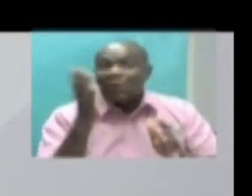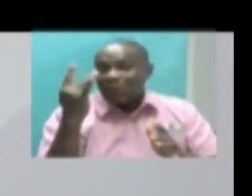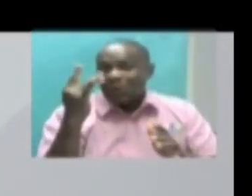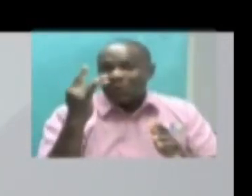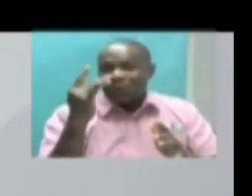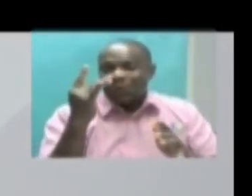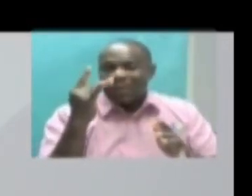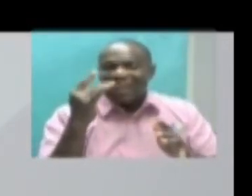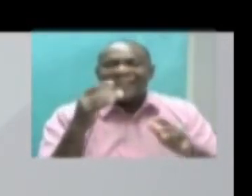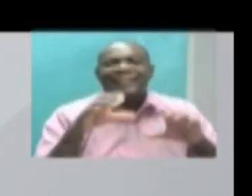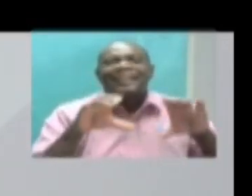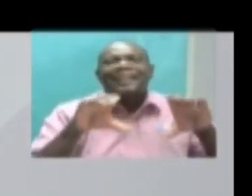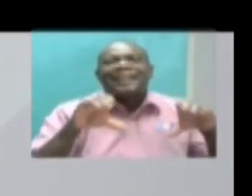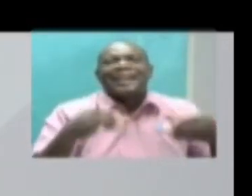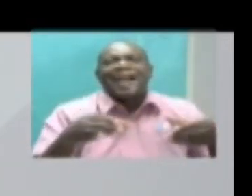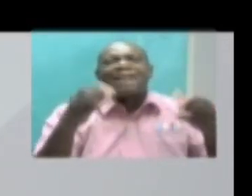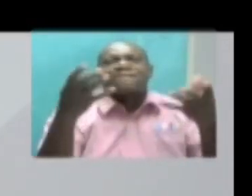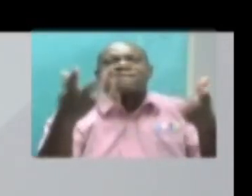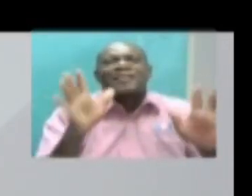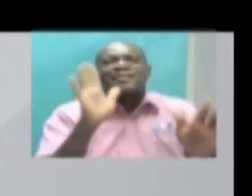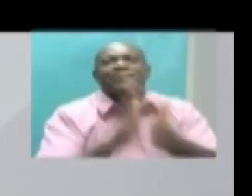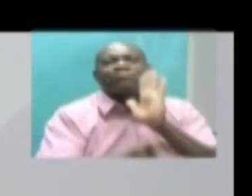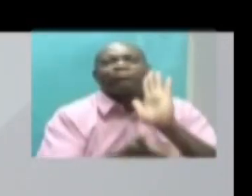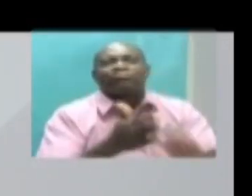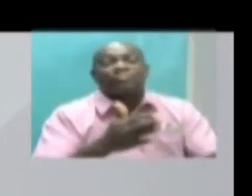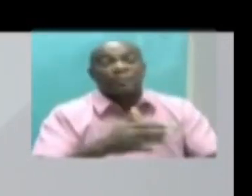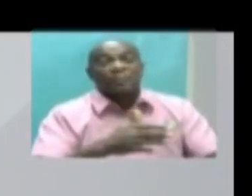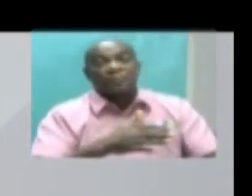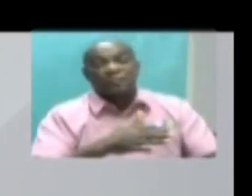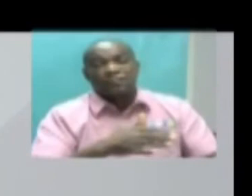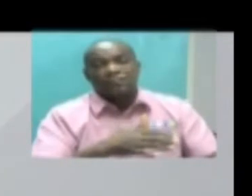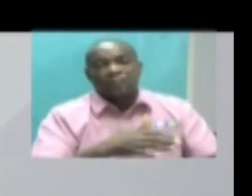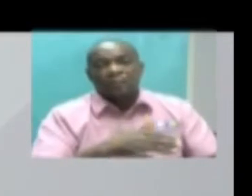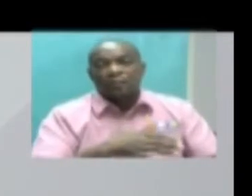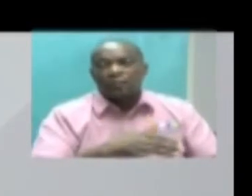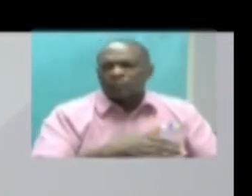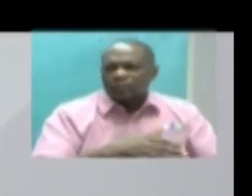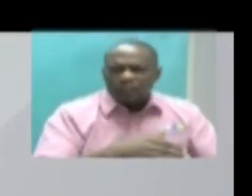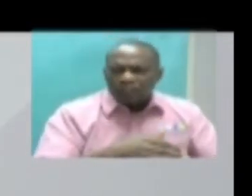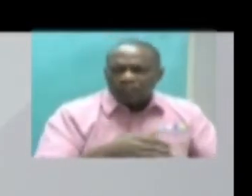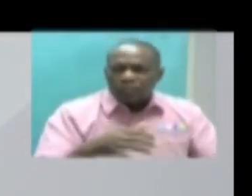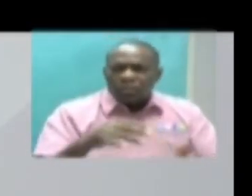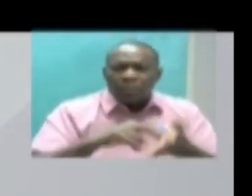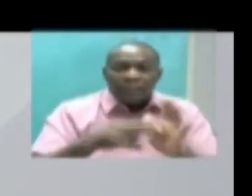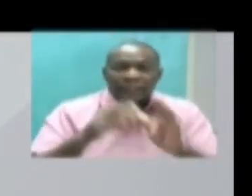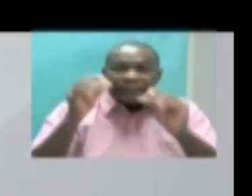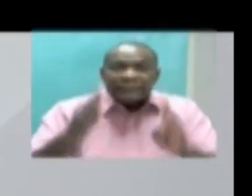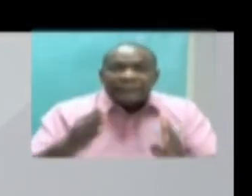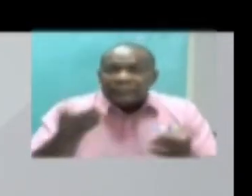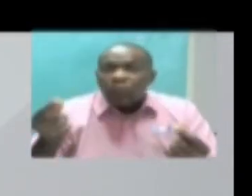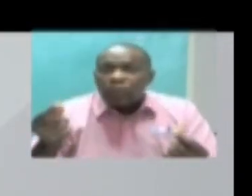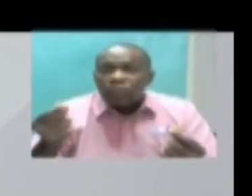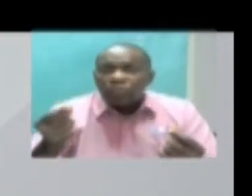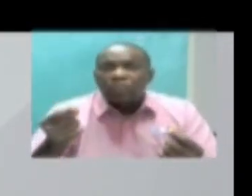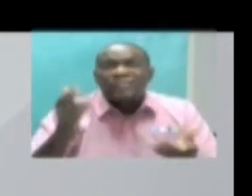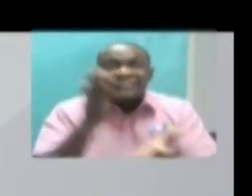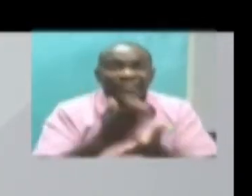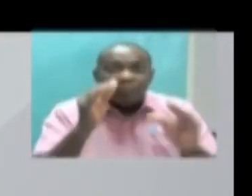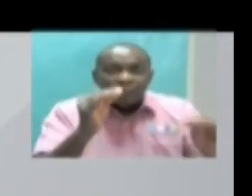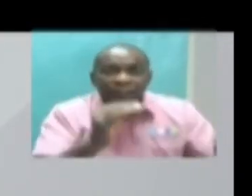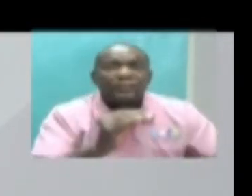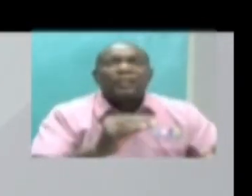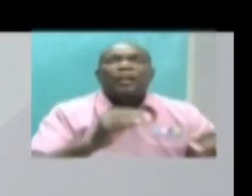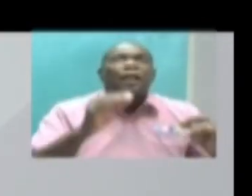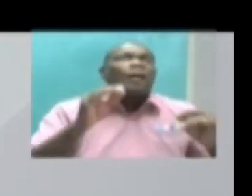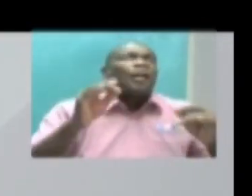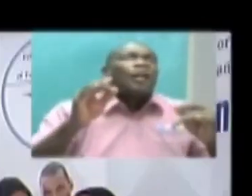When these things happen, continue to teach. Don't stop. Because you're sending a message that,